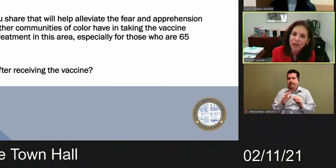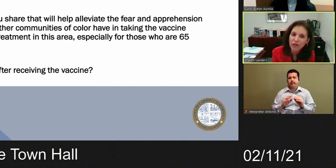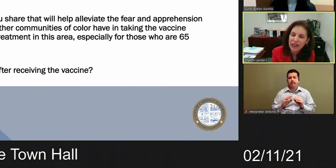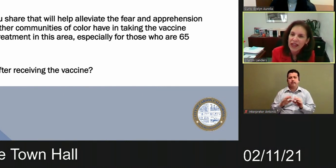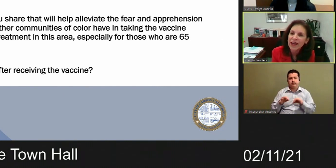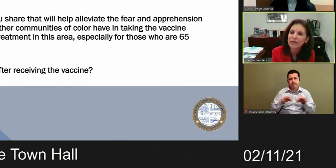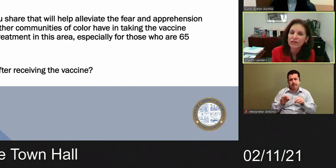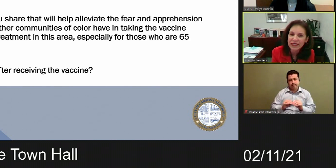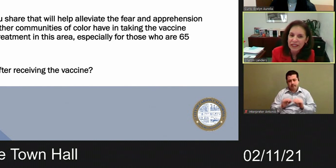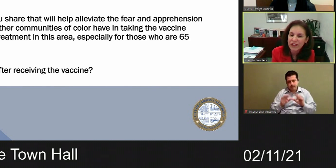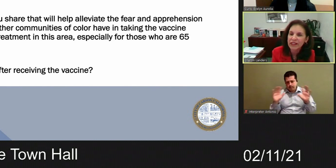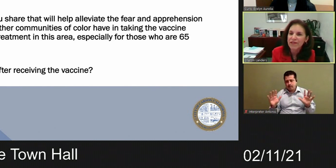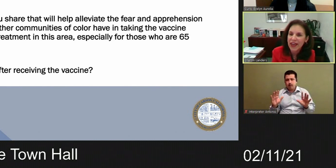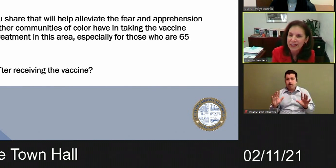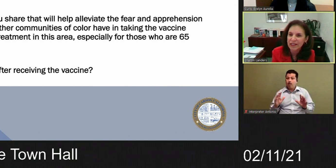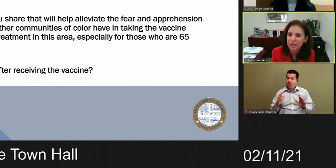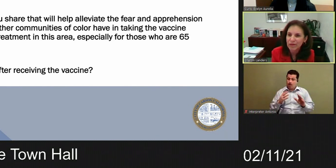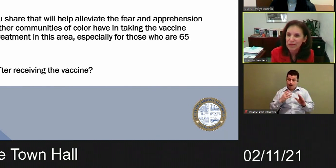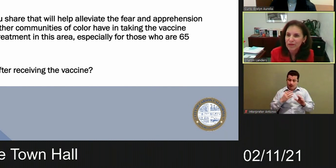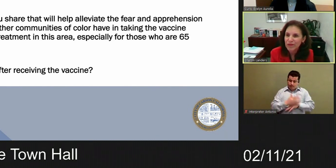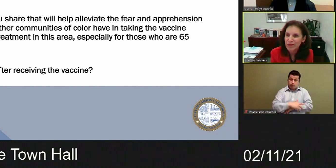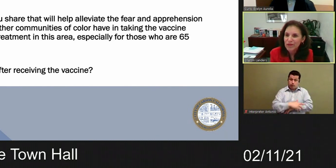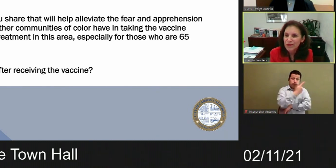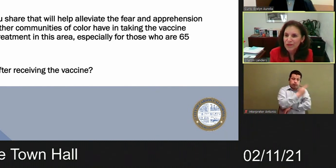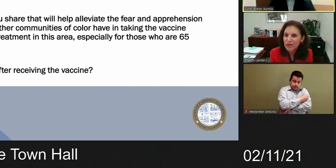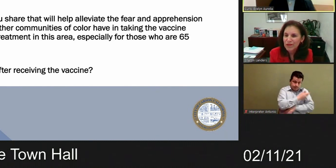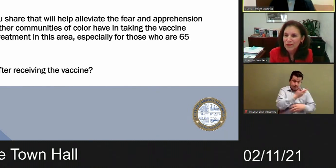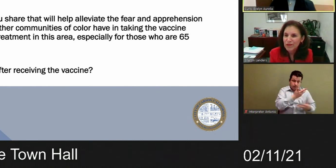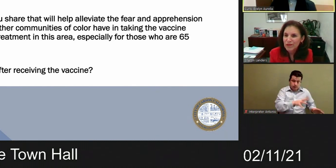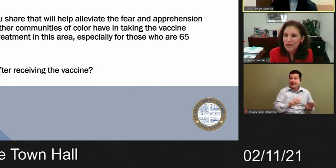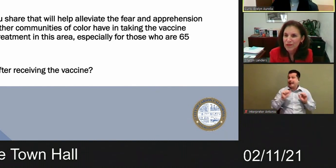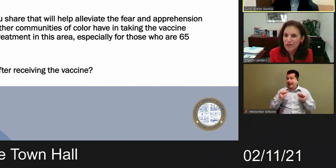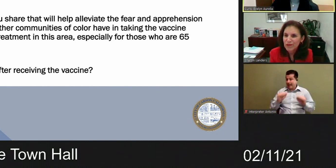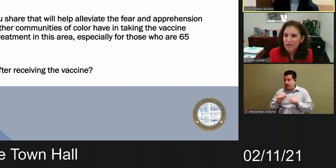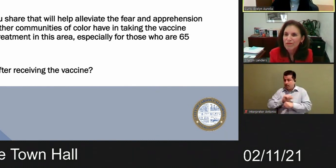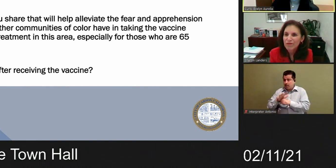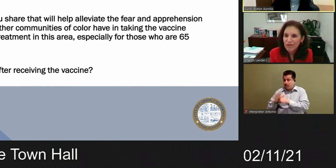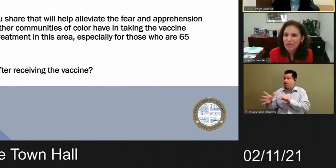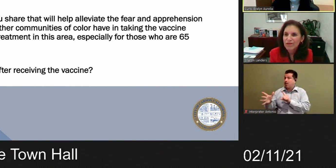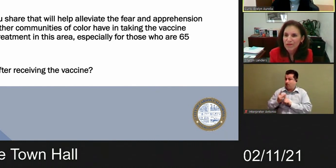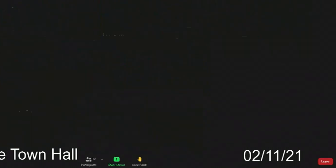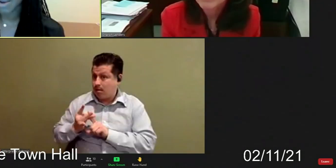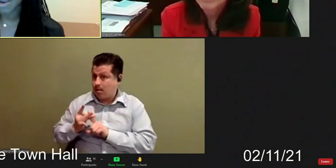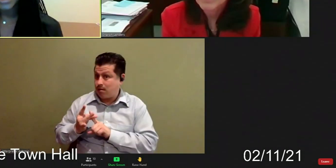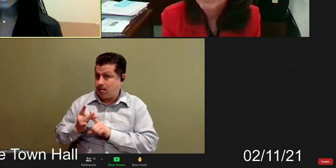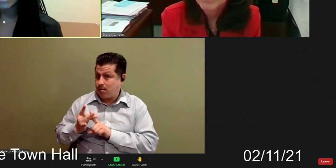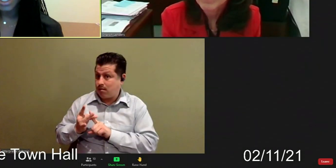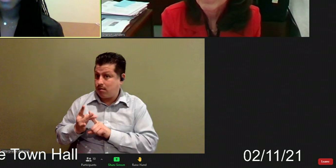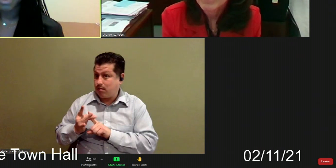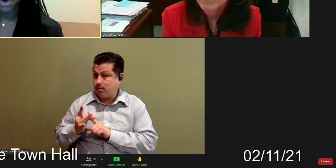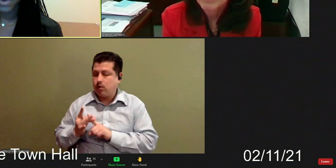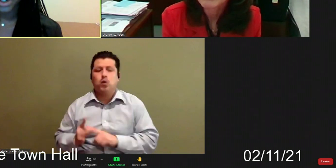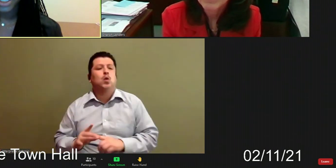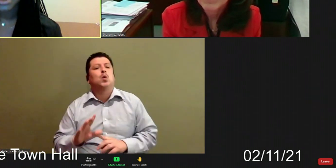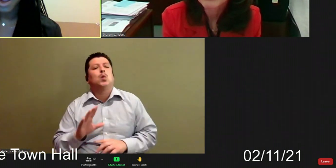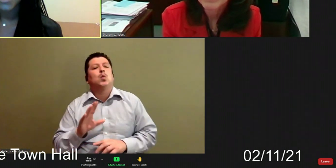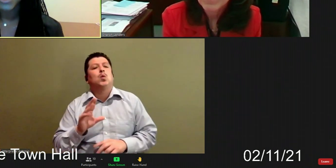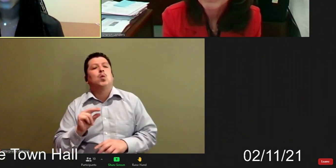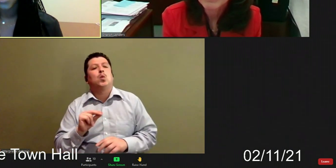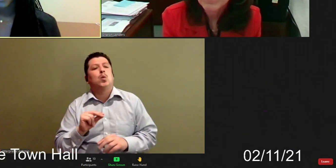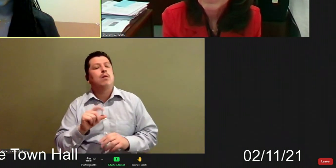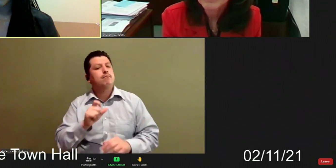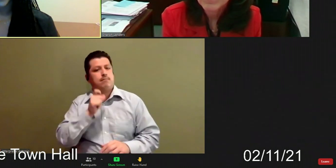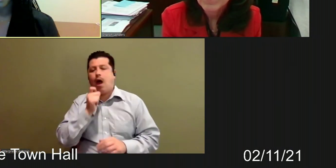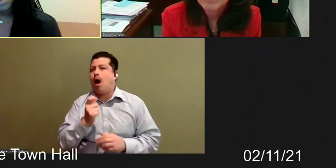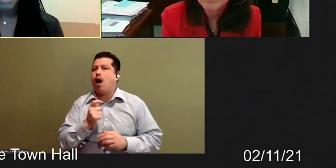to get COVID after receiving the vaccine? So it doesn't stop you from getting COVID. It stops you from getting sick from COVID. It stops